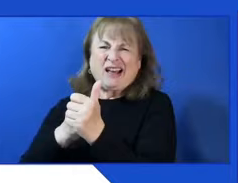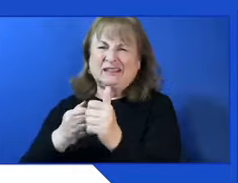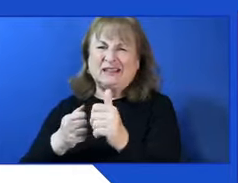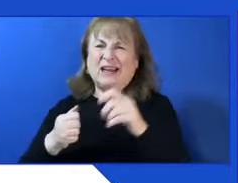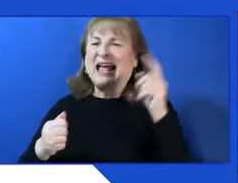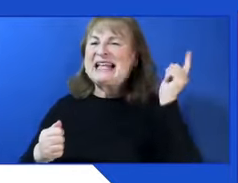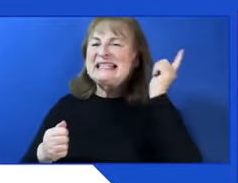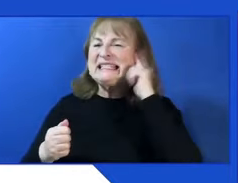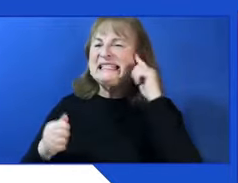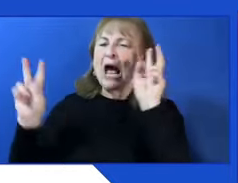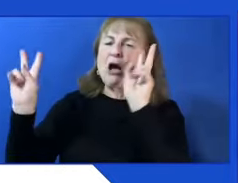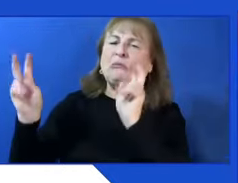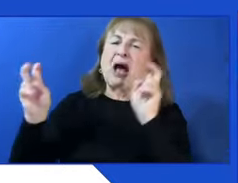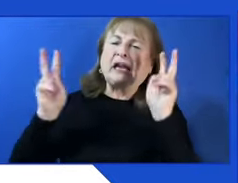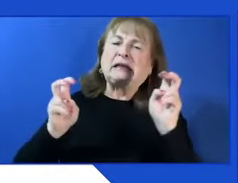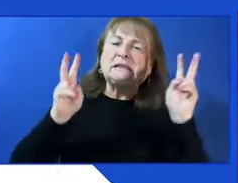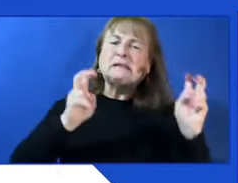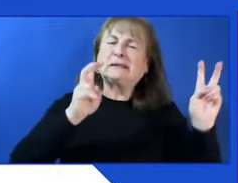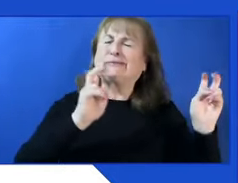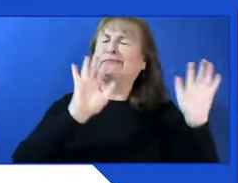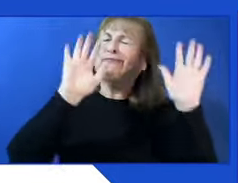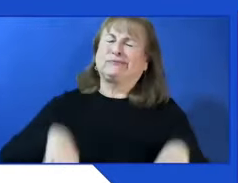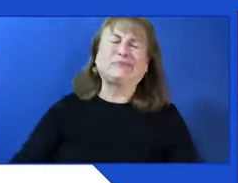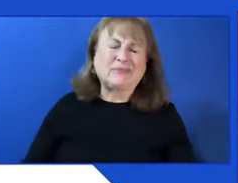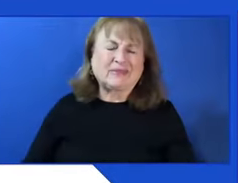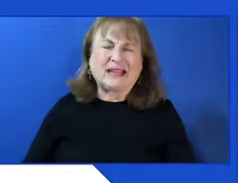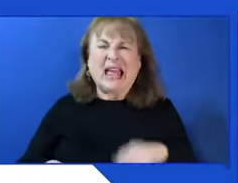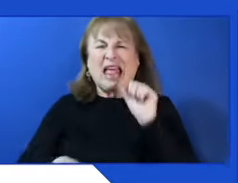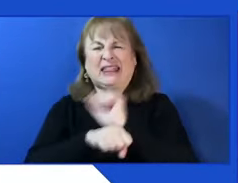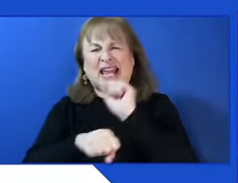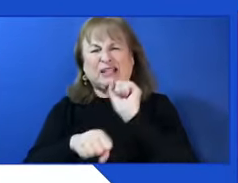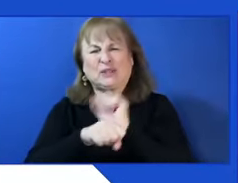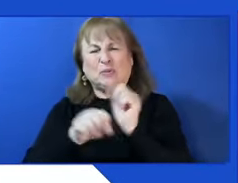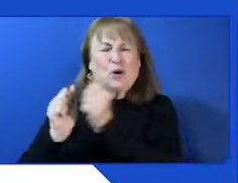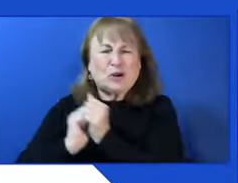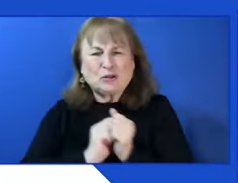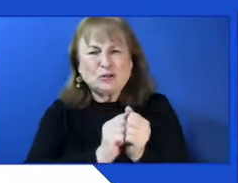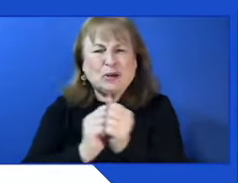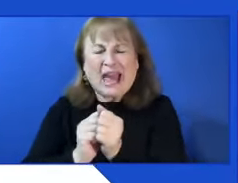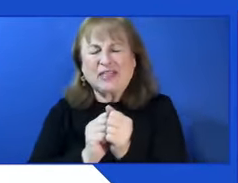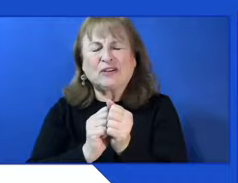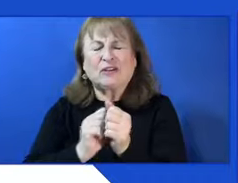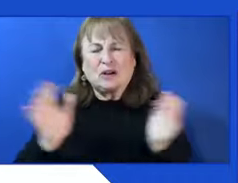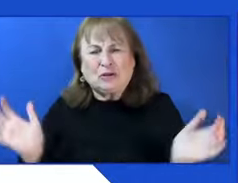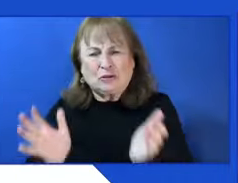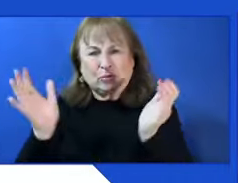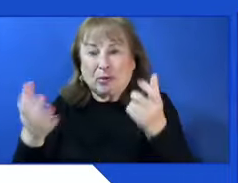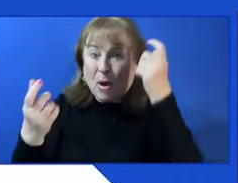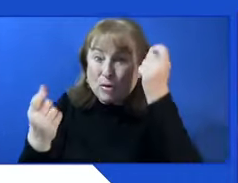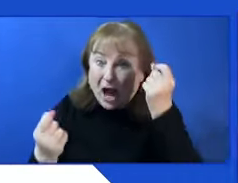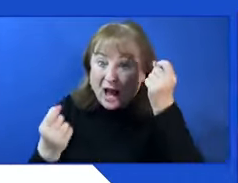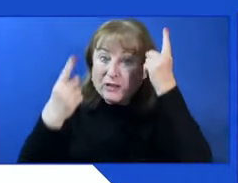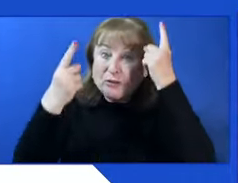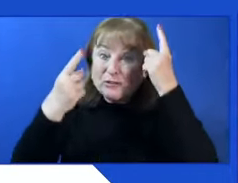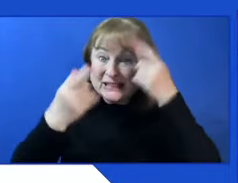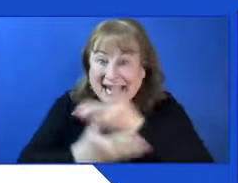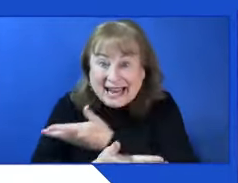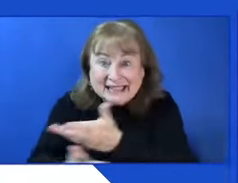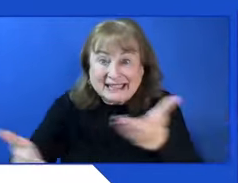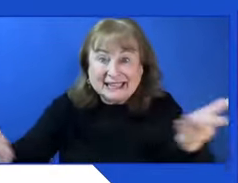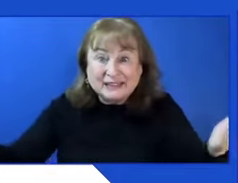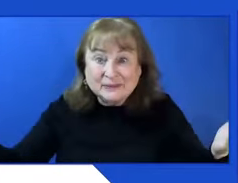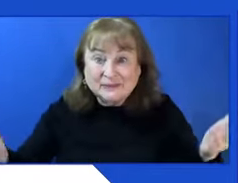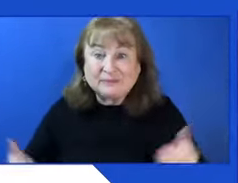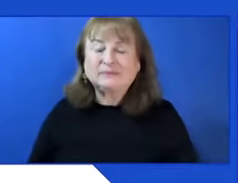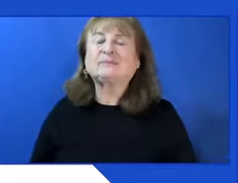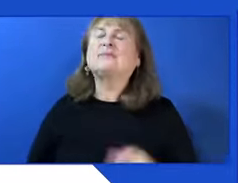soundbites. Let's work together to promote understanding.